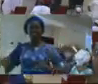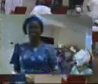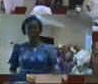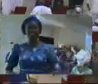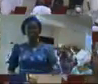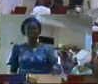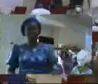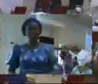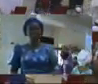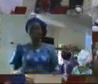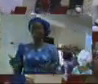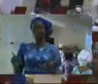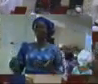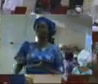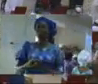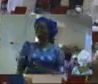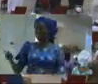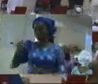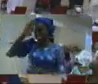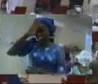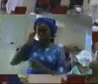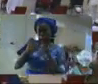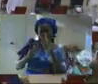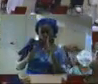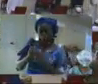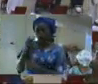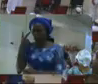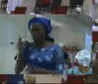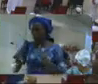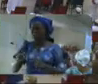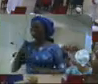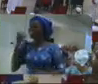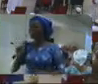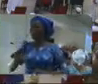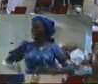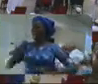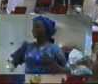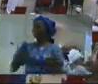I wave at two or three people and say Happy New Year.